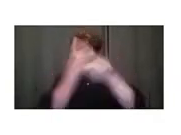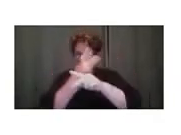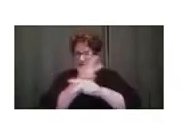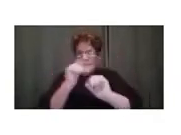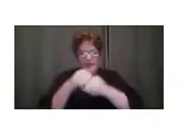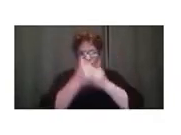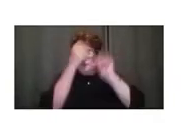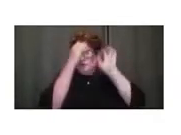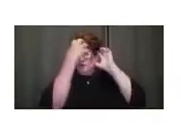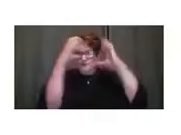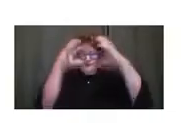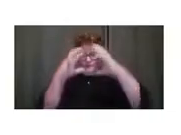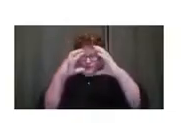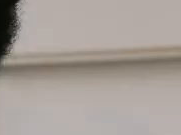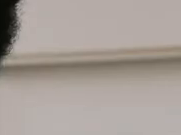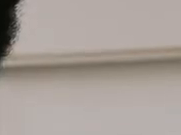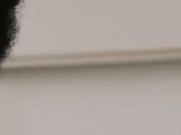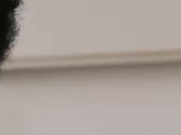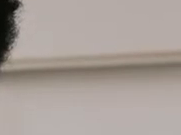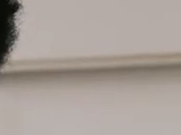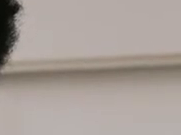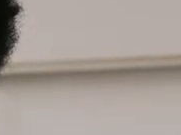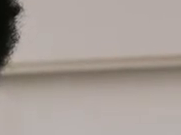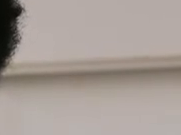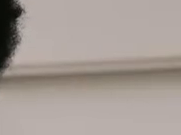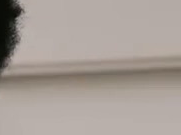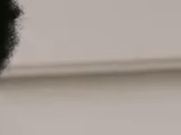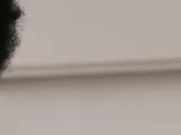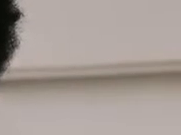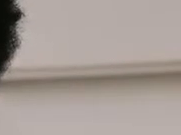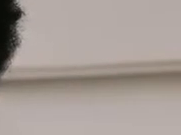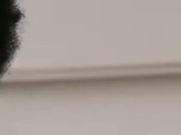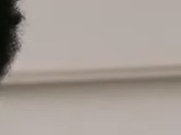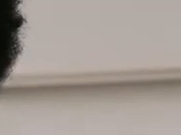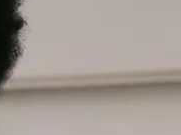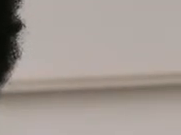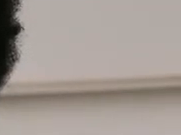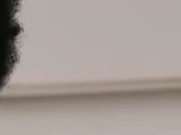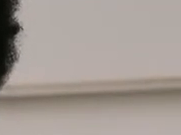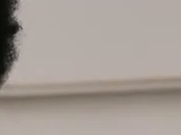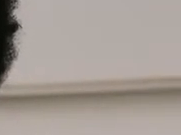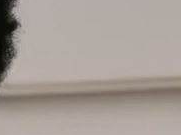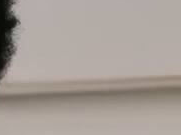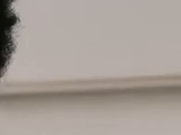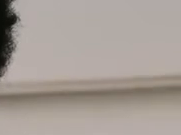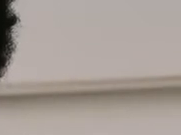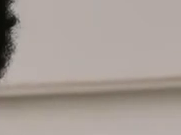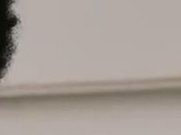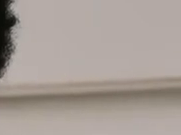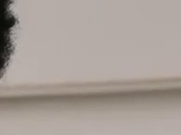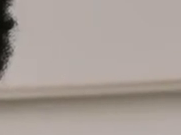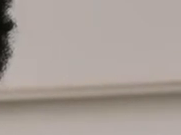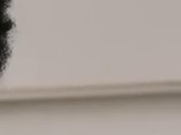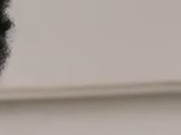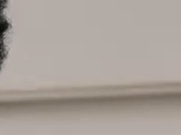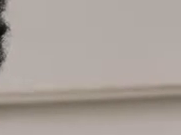handle this. The part of our thinking brain that we are aware of is our conscious. It deals with only a small amount of information at a